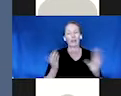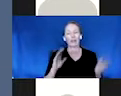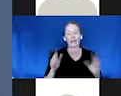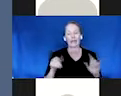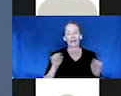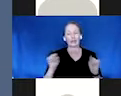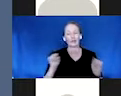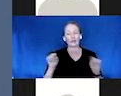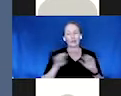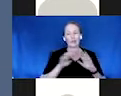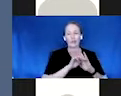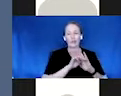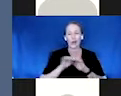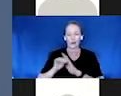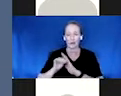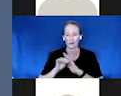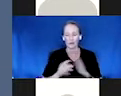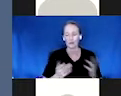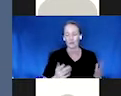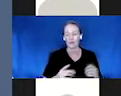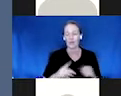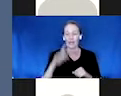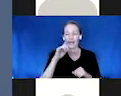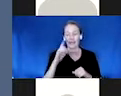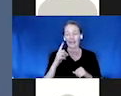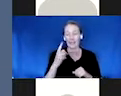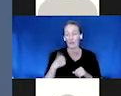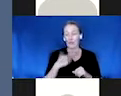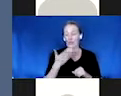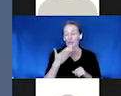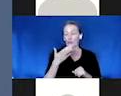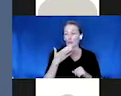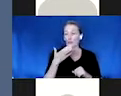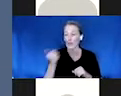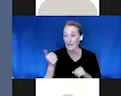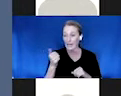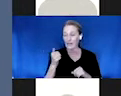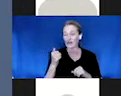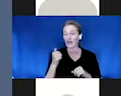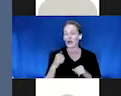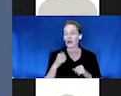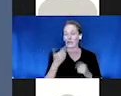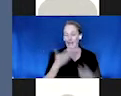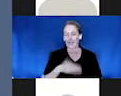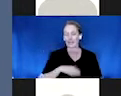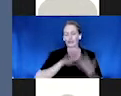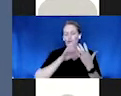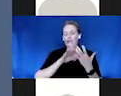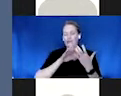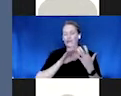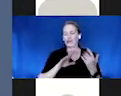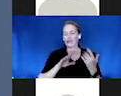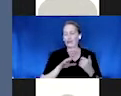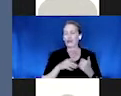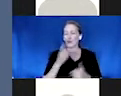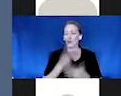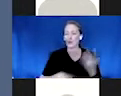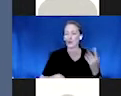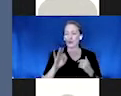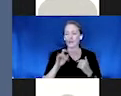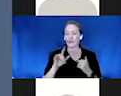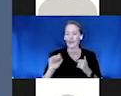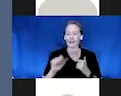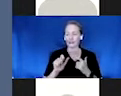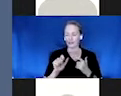better job of addressing what factors cause disease and what factors influence health when we look at